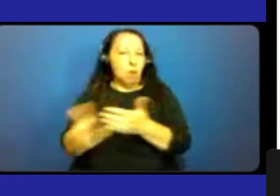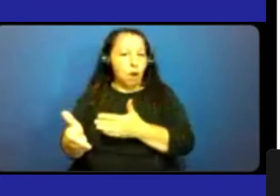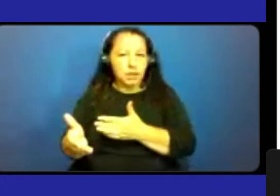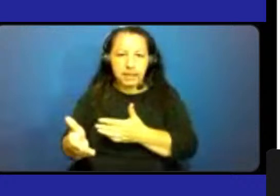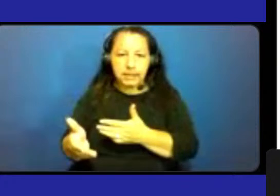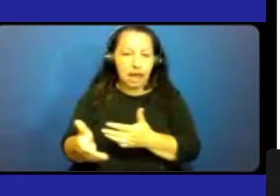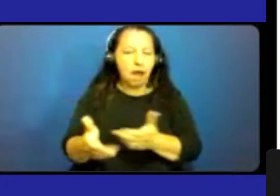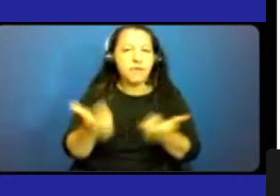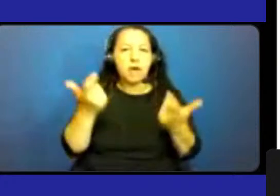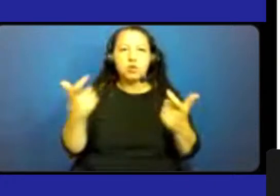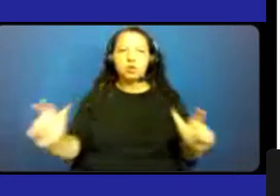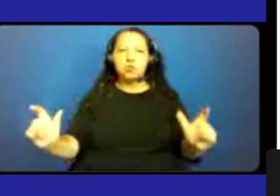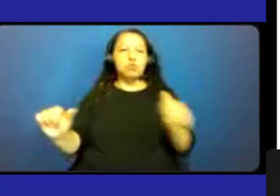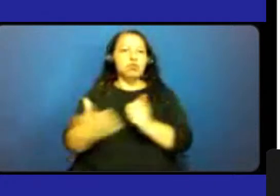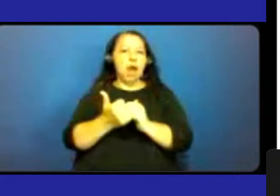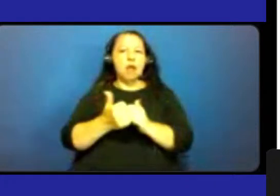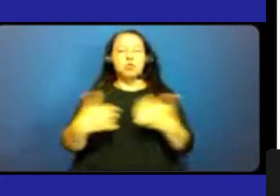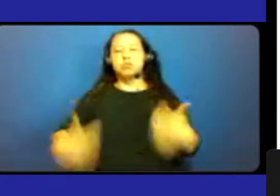enormous challenge. So